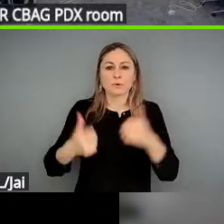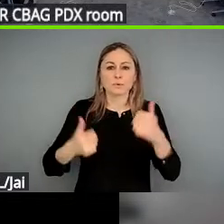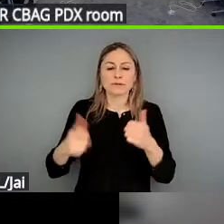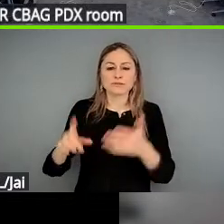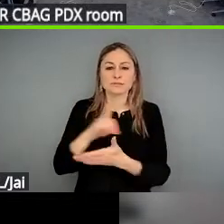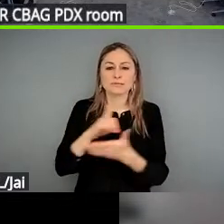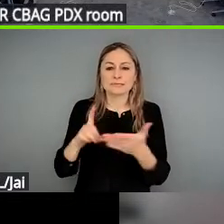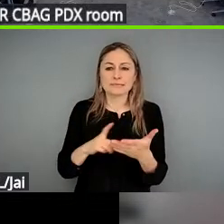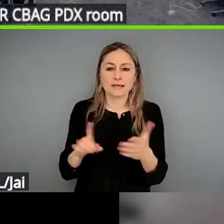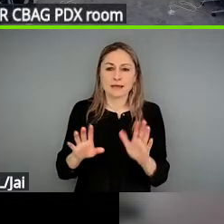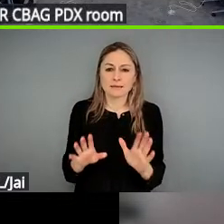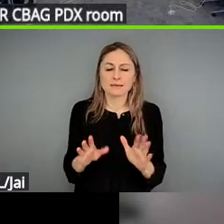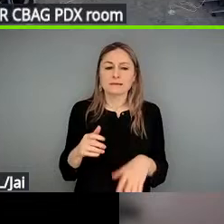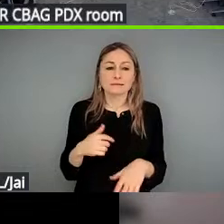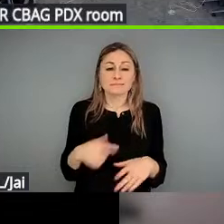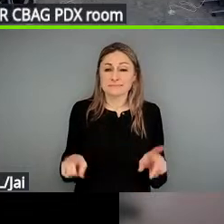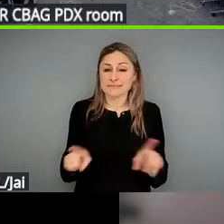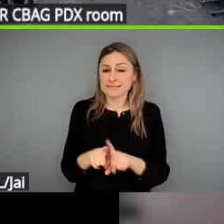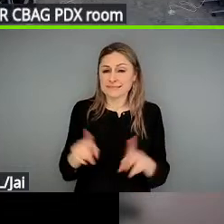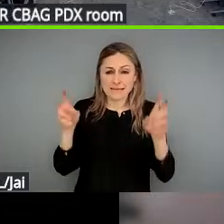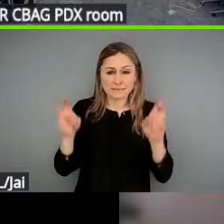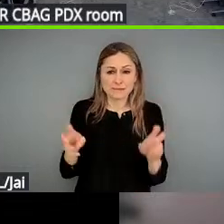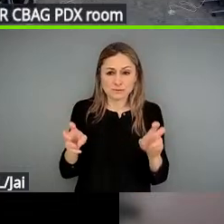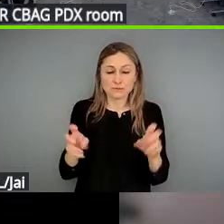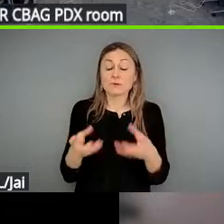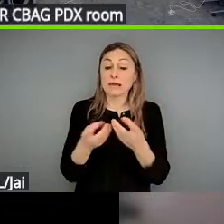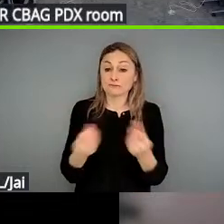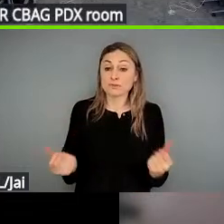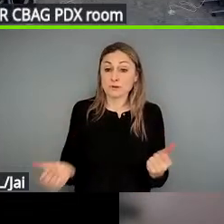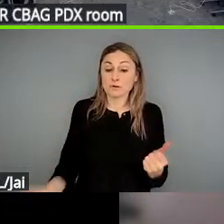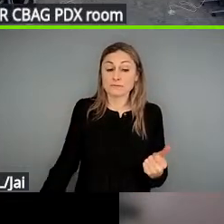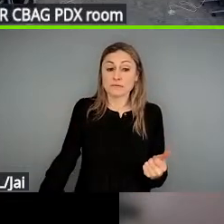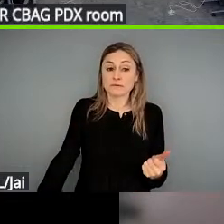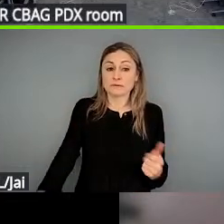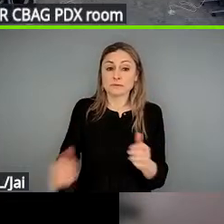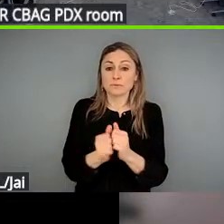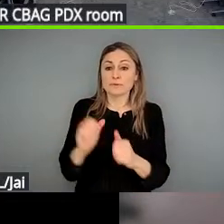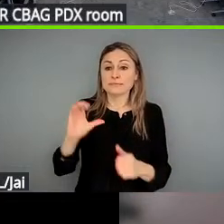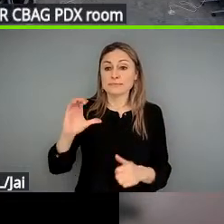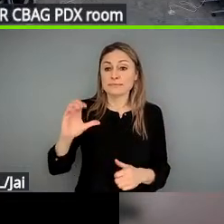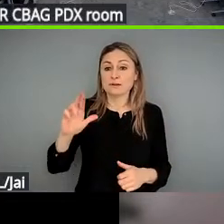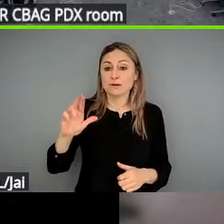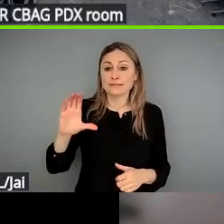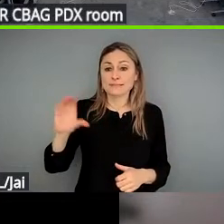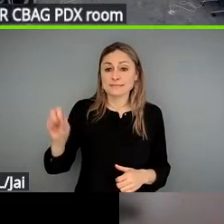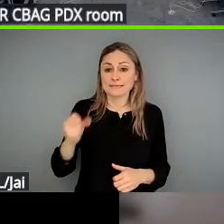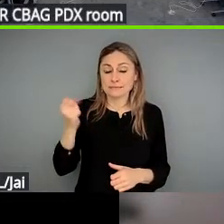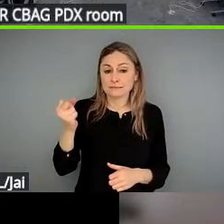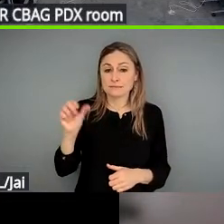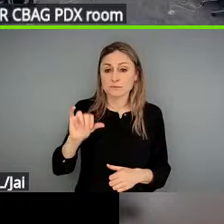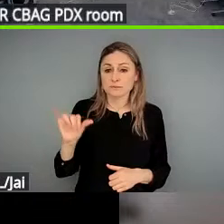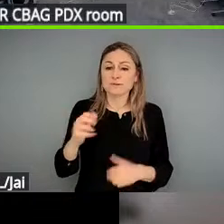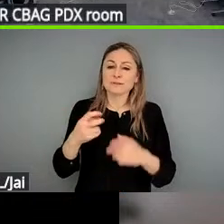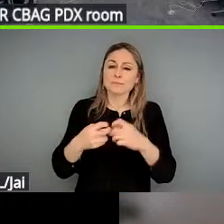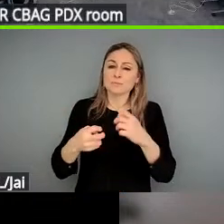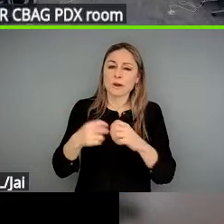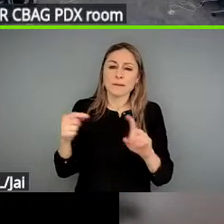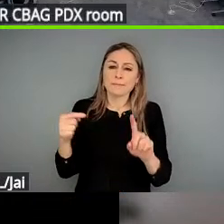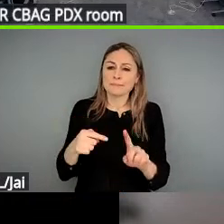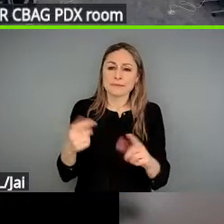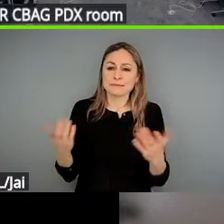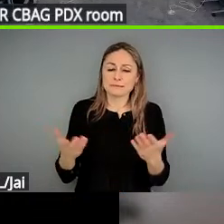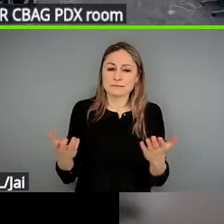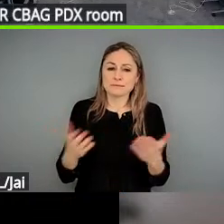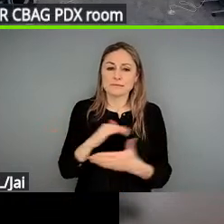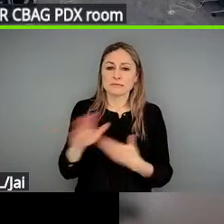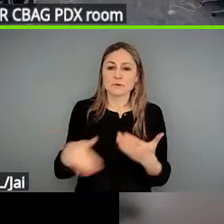ran into the same issue and resolved it with CRC as well. The problem is this whole